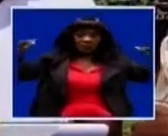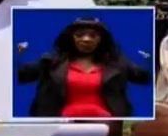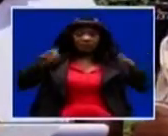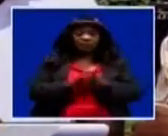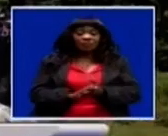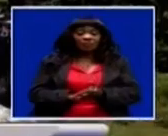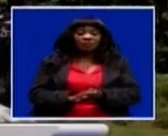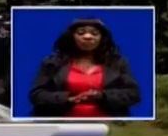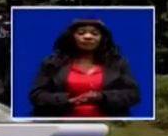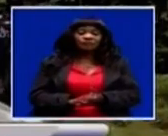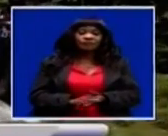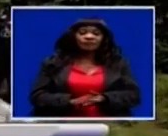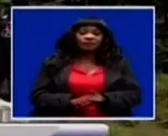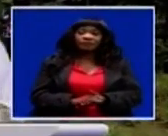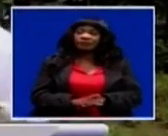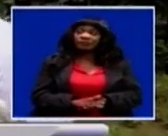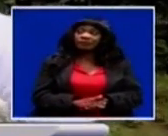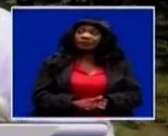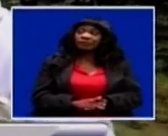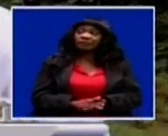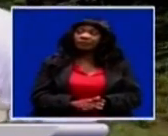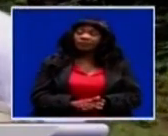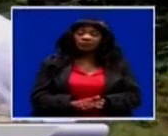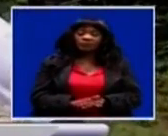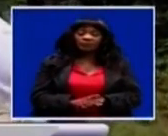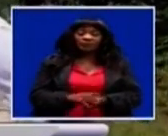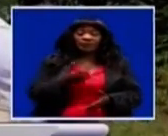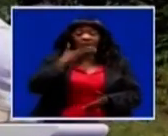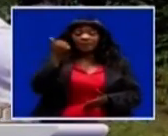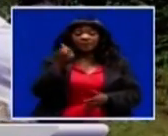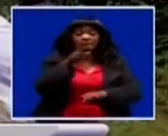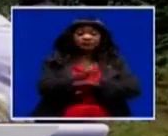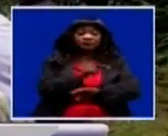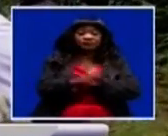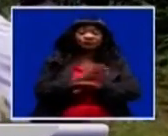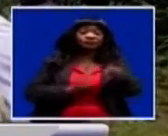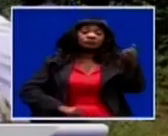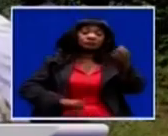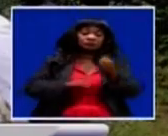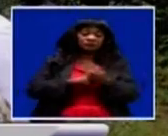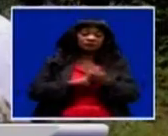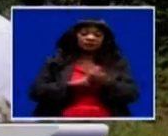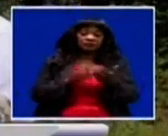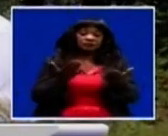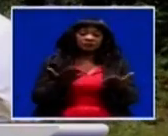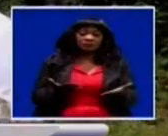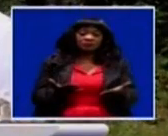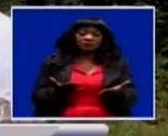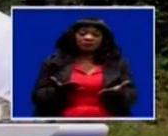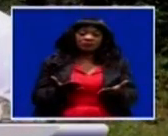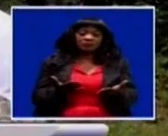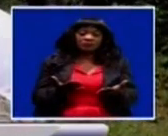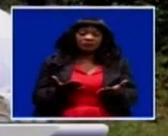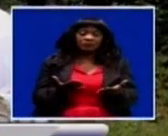the clinic. This community-based project is being sponsored by the Universal